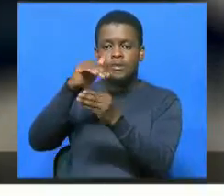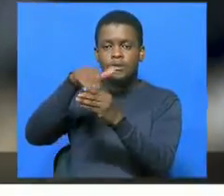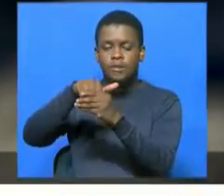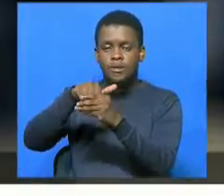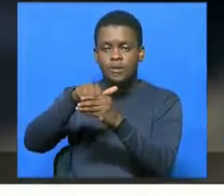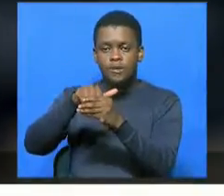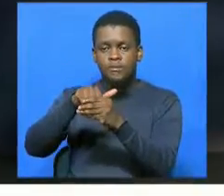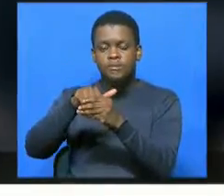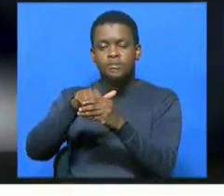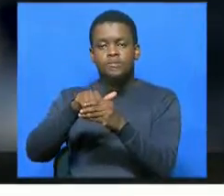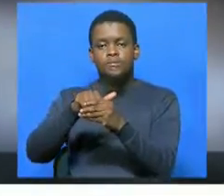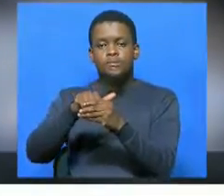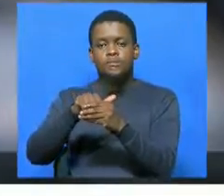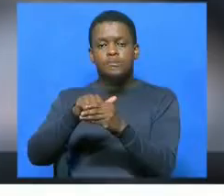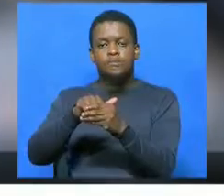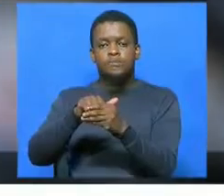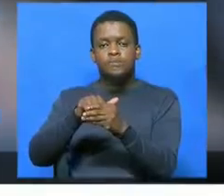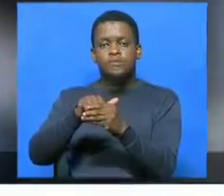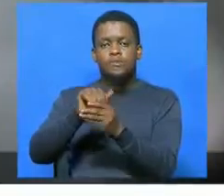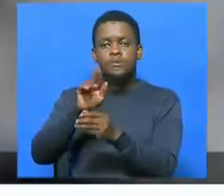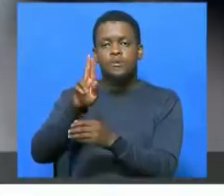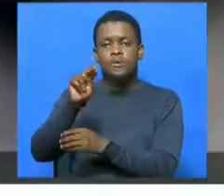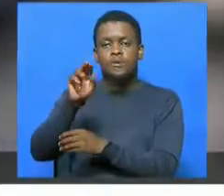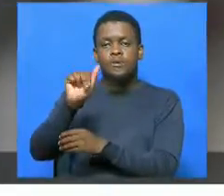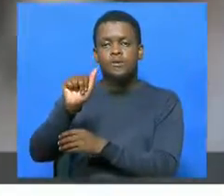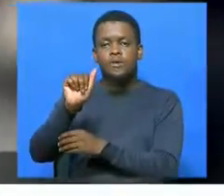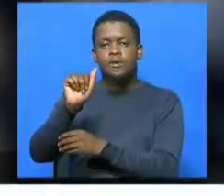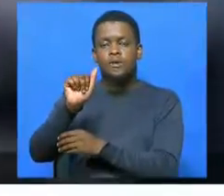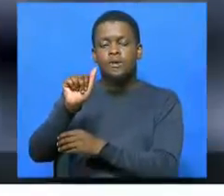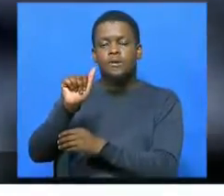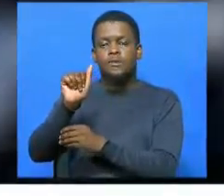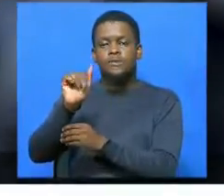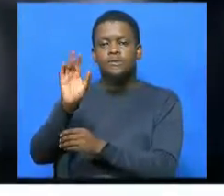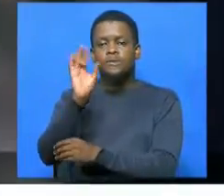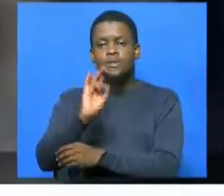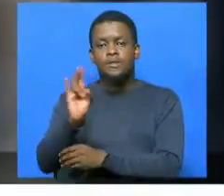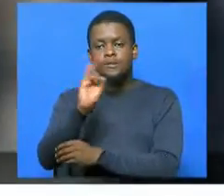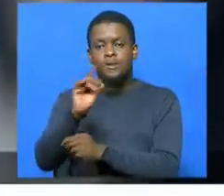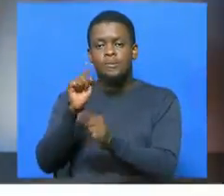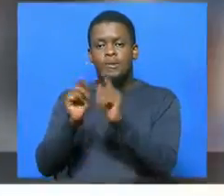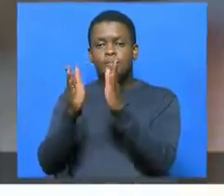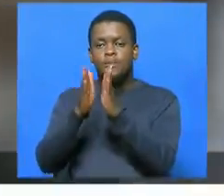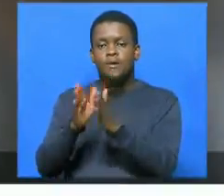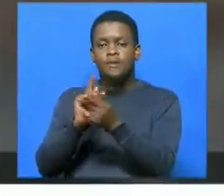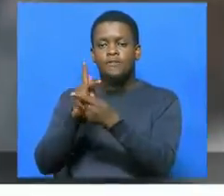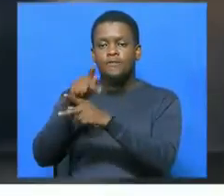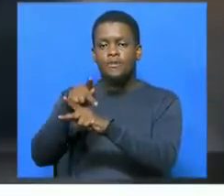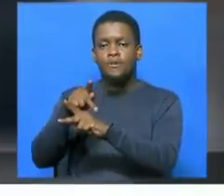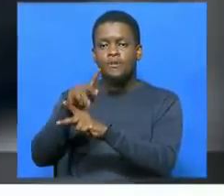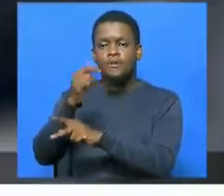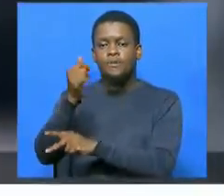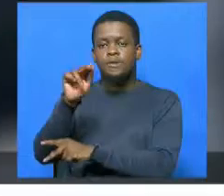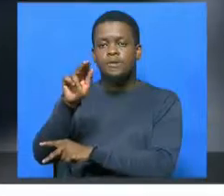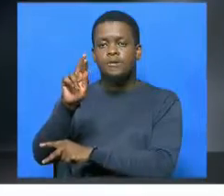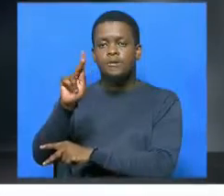Arab Emirates, UAE, on Sunday and said he intends to visit Saudi Arabia and Turkey.